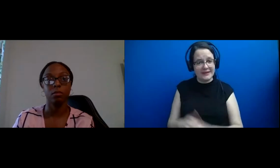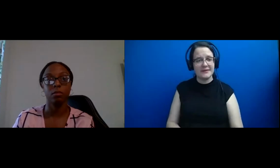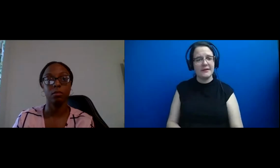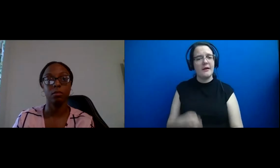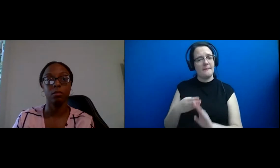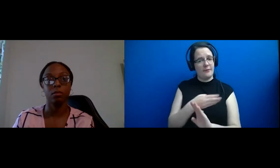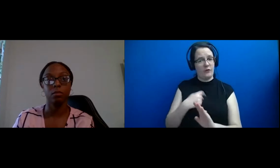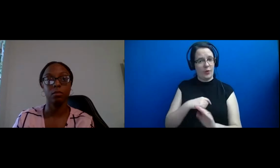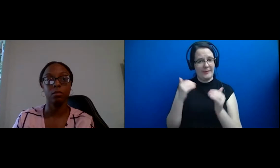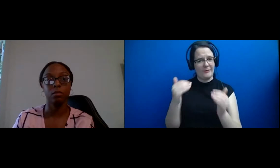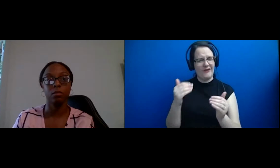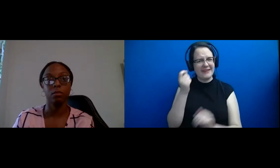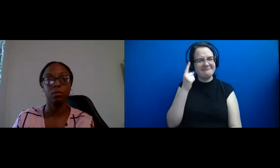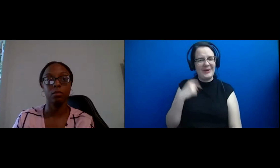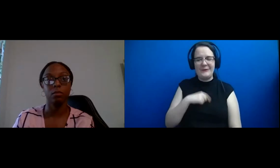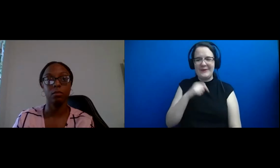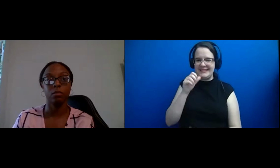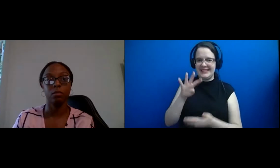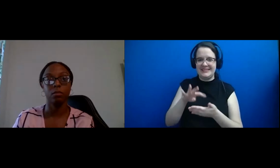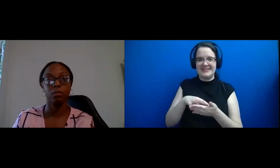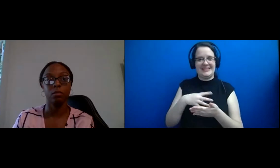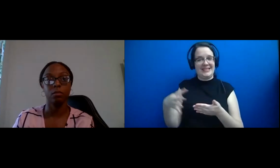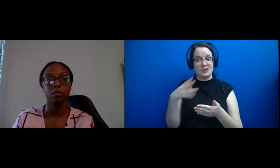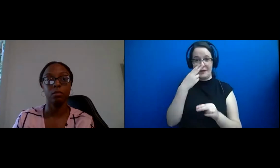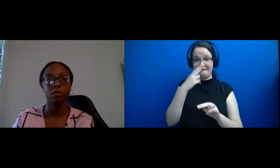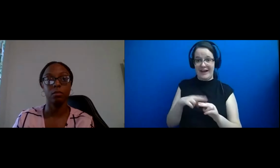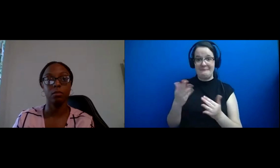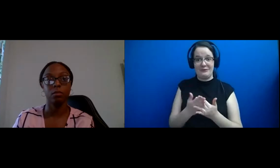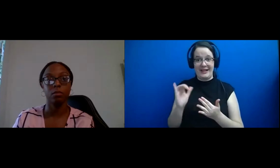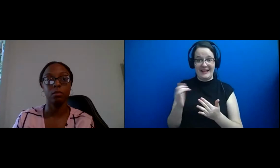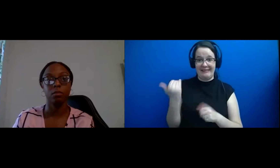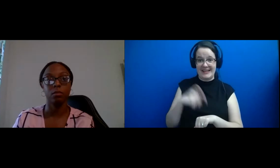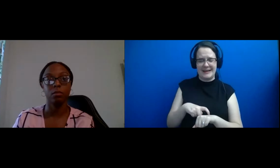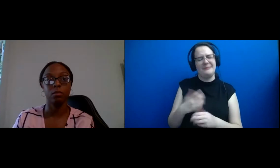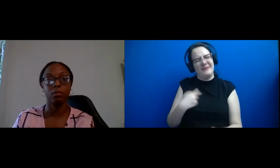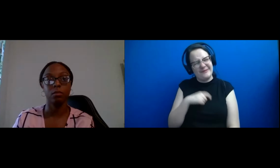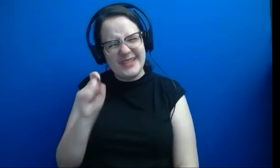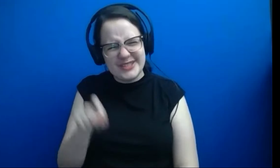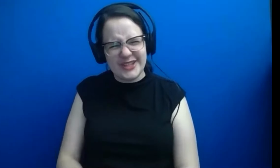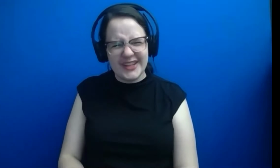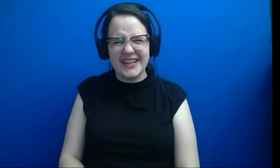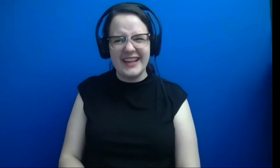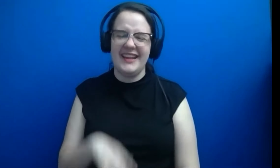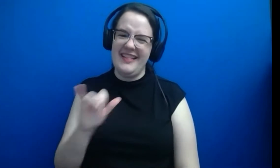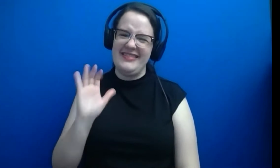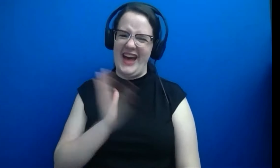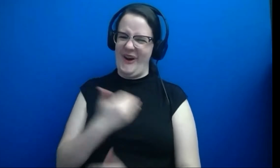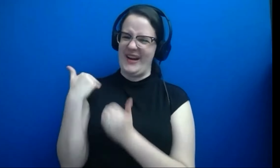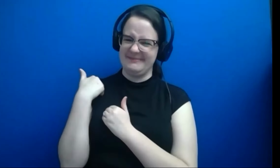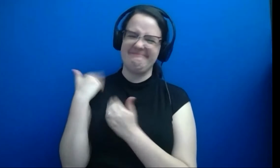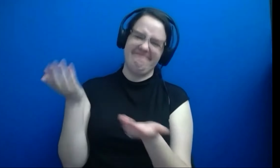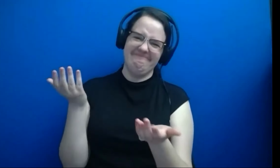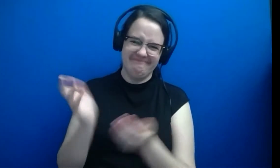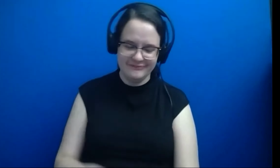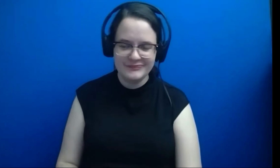didn't schedule like a fun brain break like last time, and we should have. That was on all of us. But I